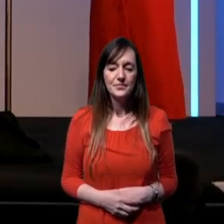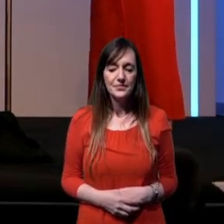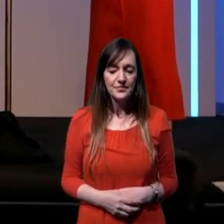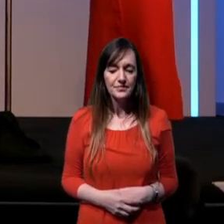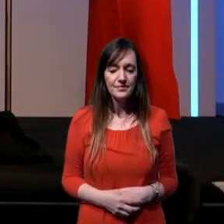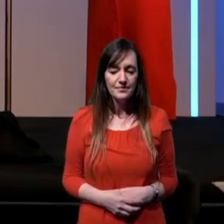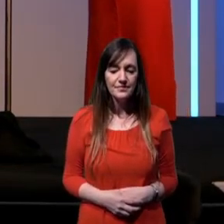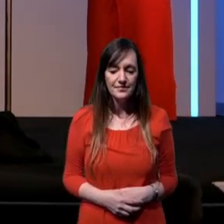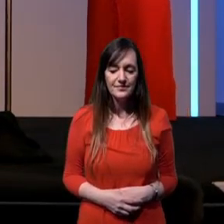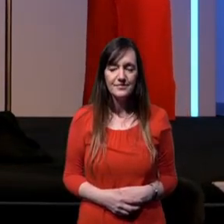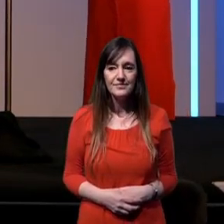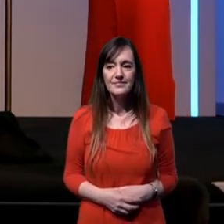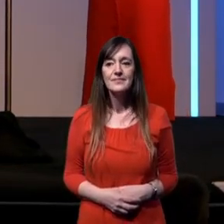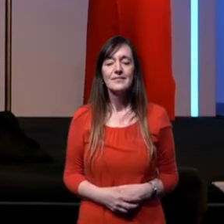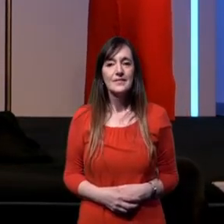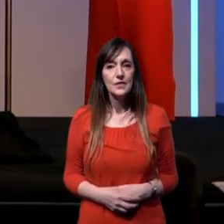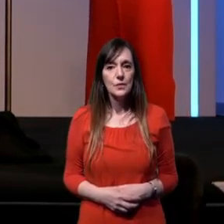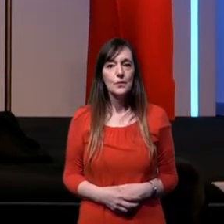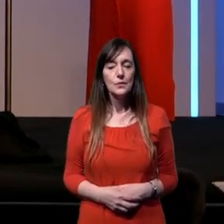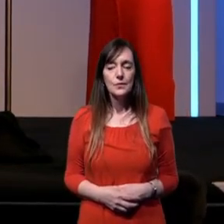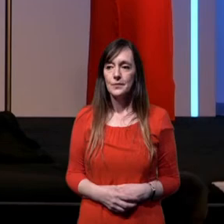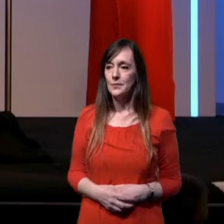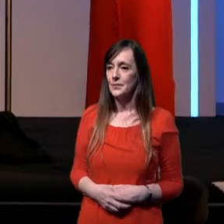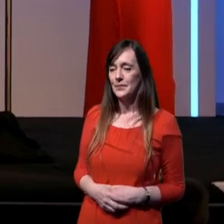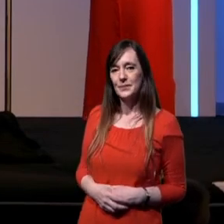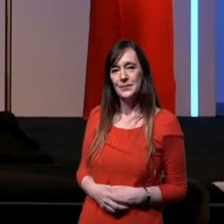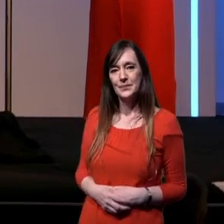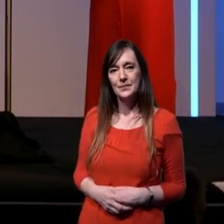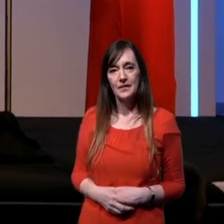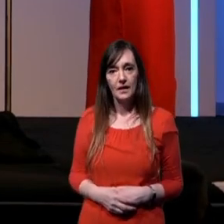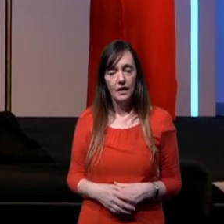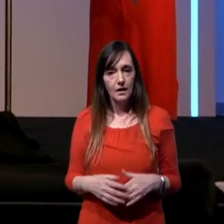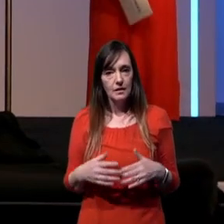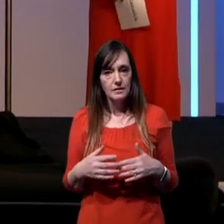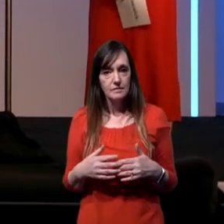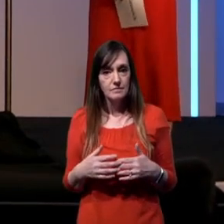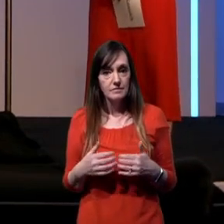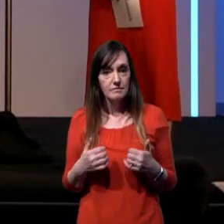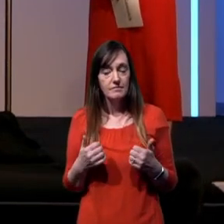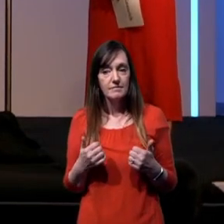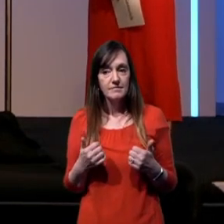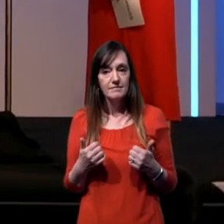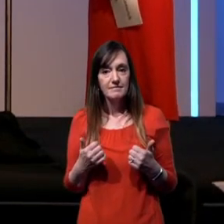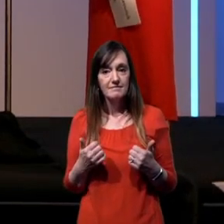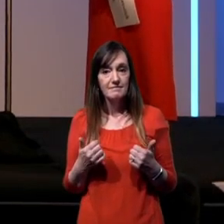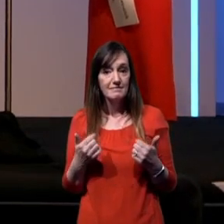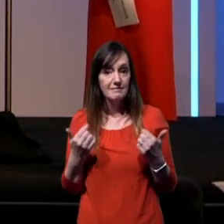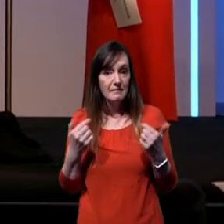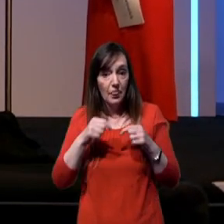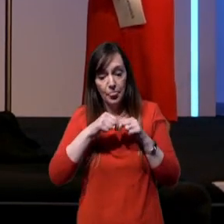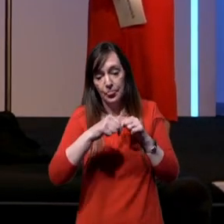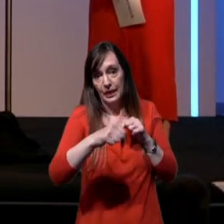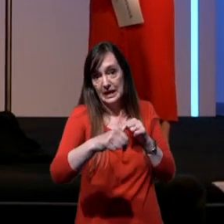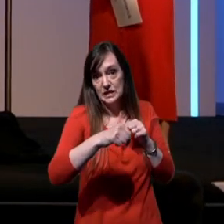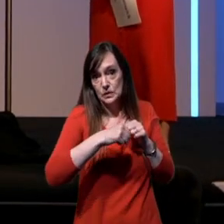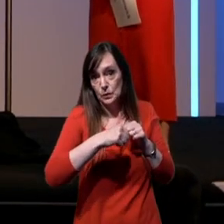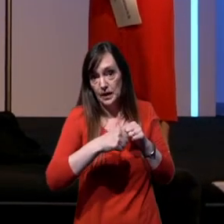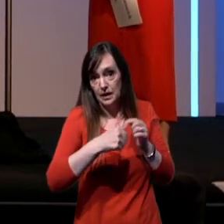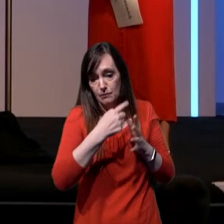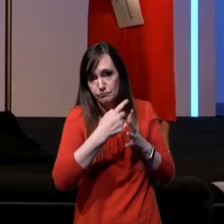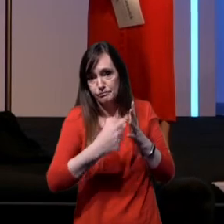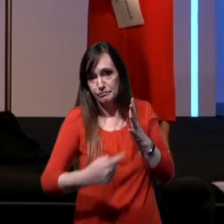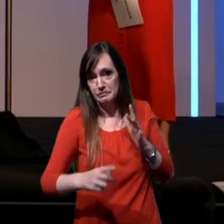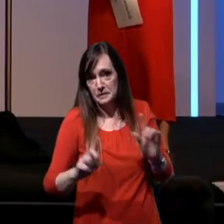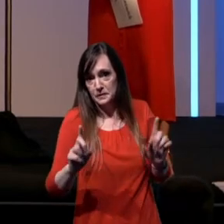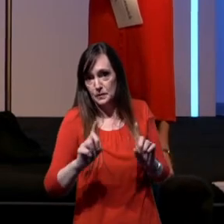Amen. Well, there is loads of great stuff still to come in the rest of this week. Tomorrow, I